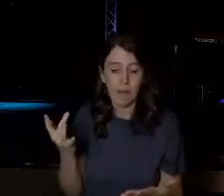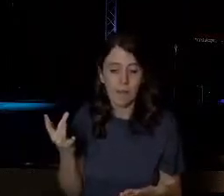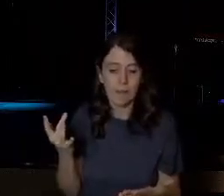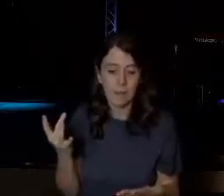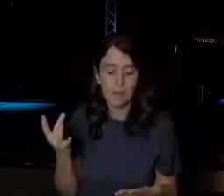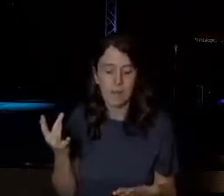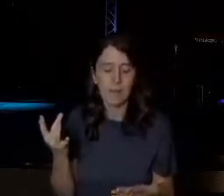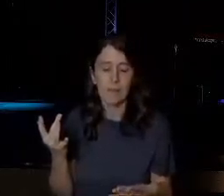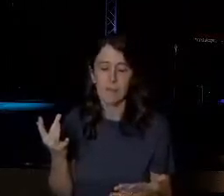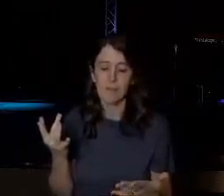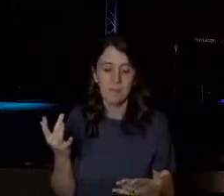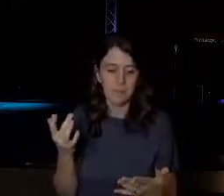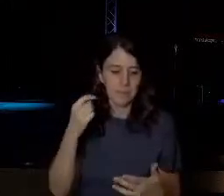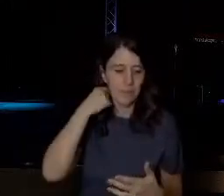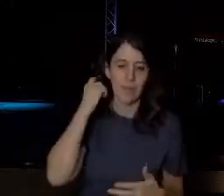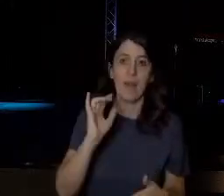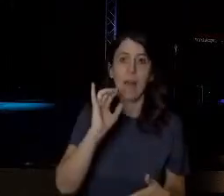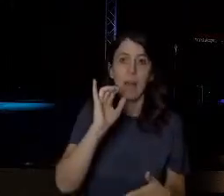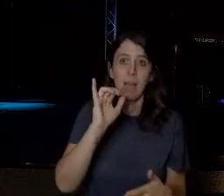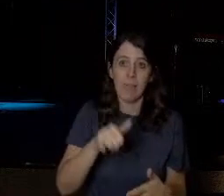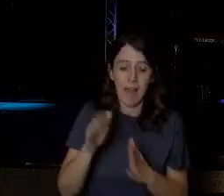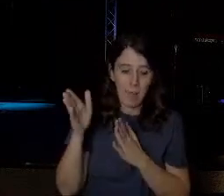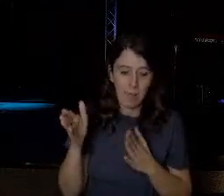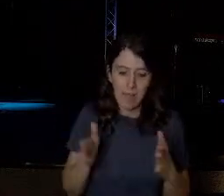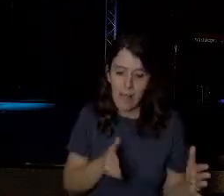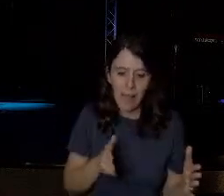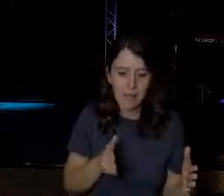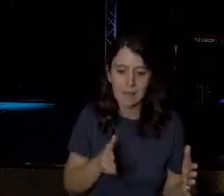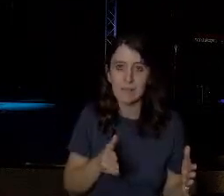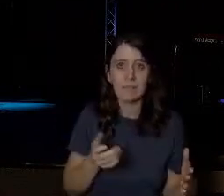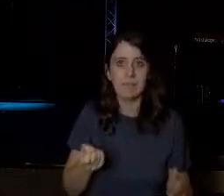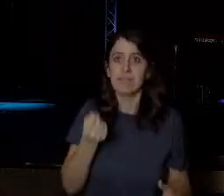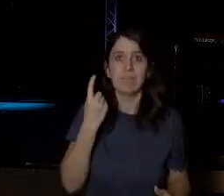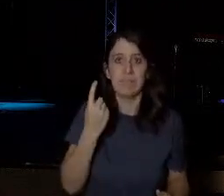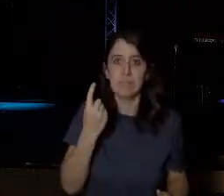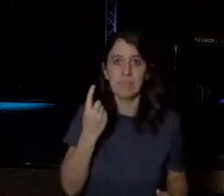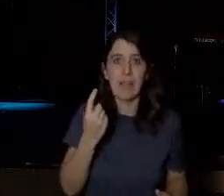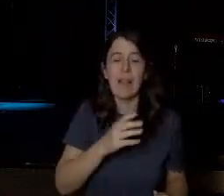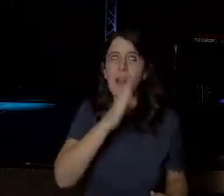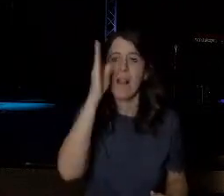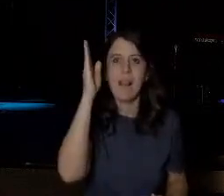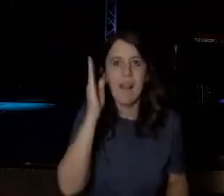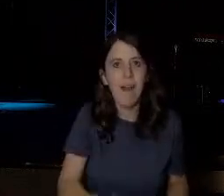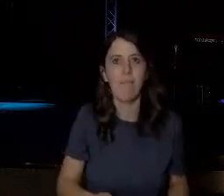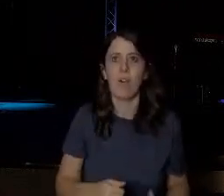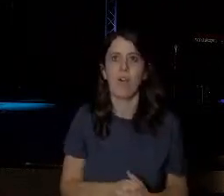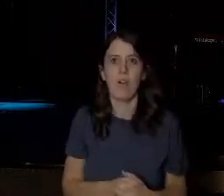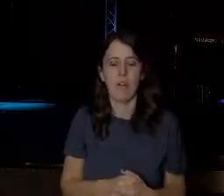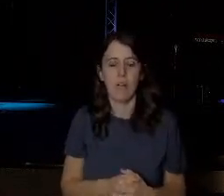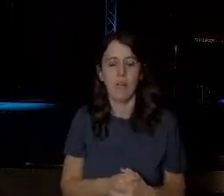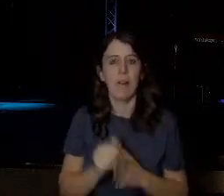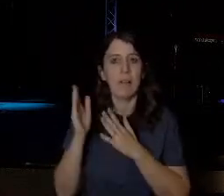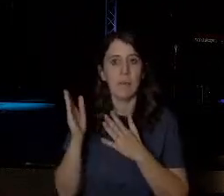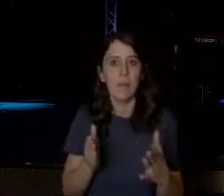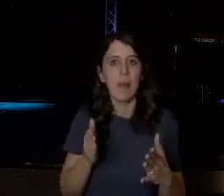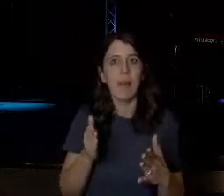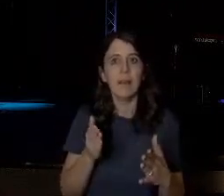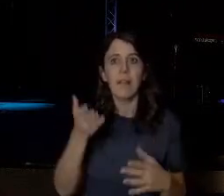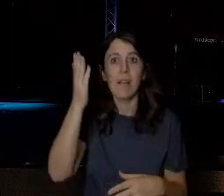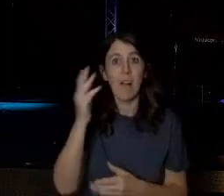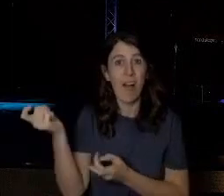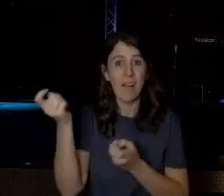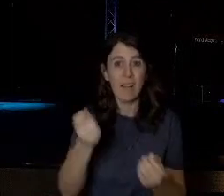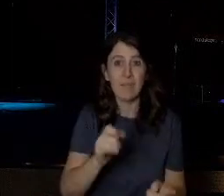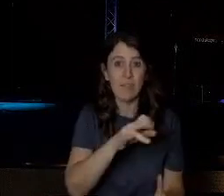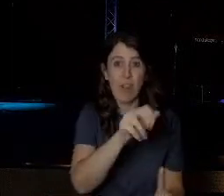is because there is no world in which this plan should work. All right, this plan that God gives Joshua just doesn't make